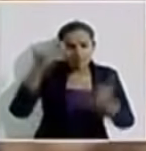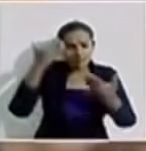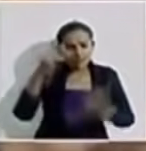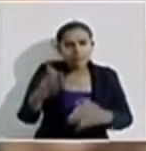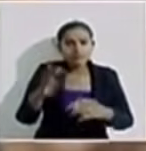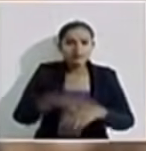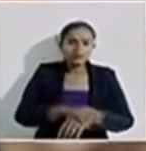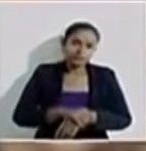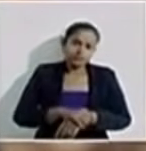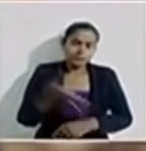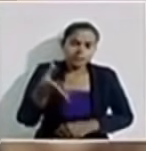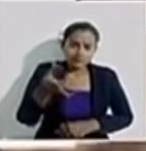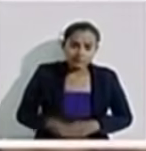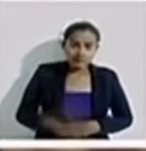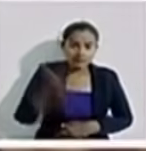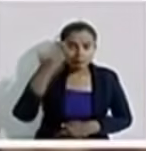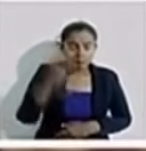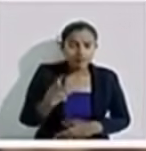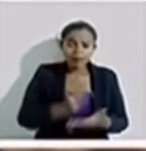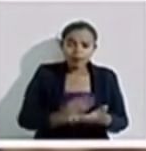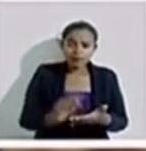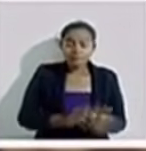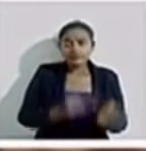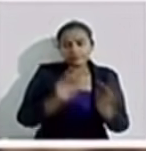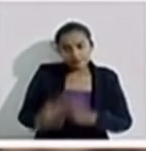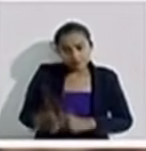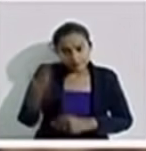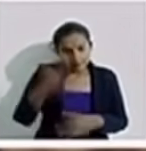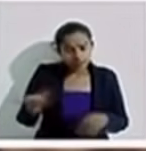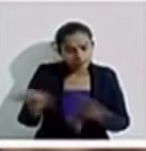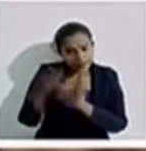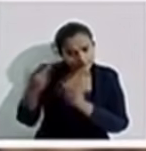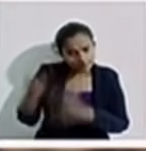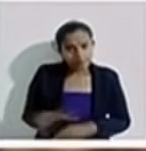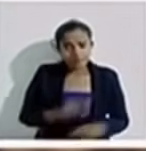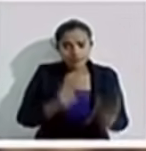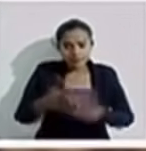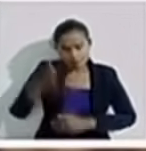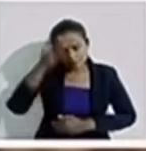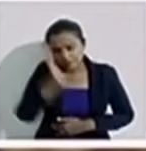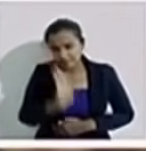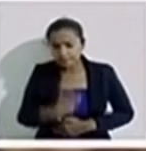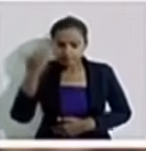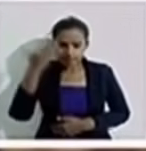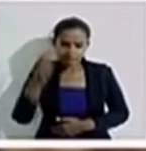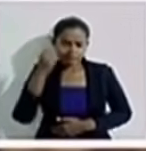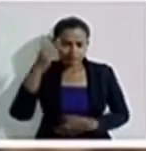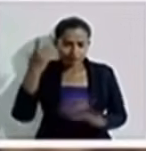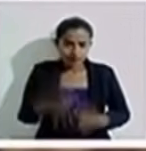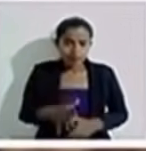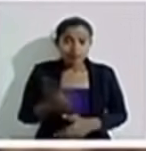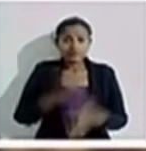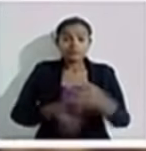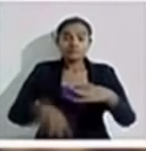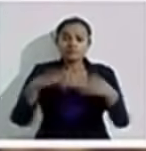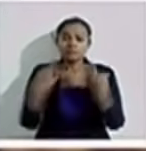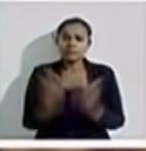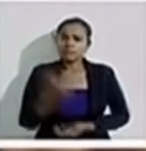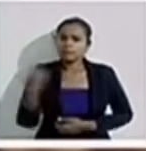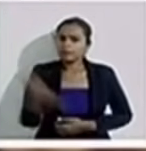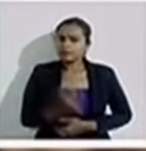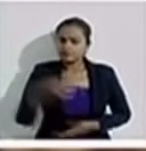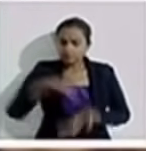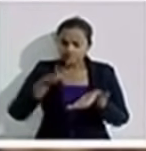conducted thereafter, considering it a natural death, his immediate family lodged a complaint at the CID on the 16th of August